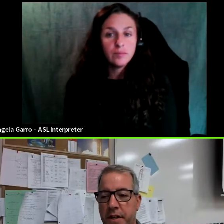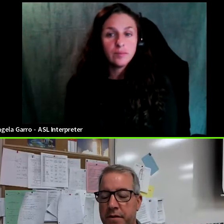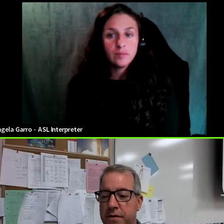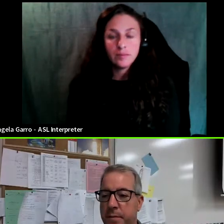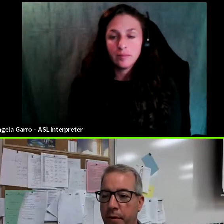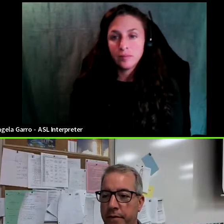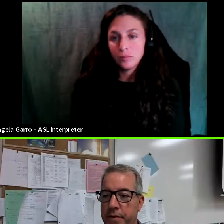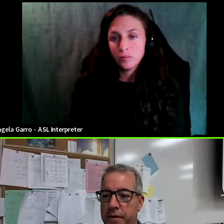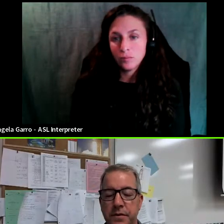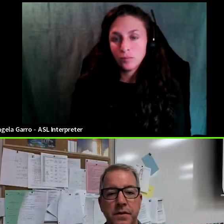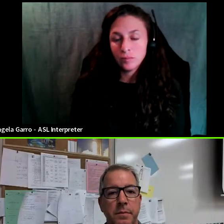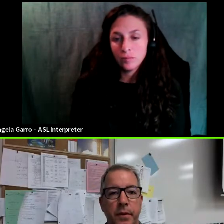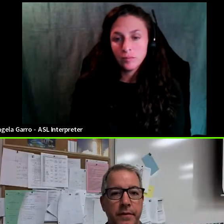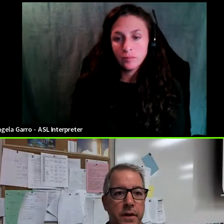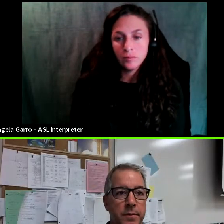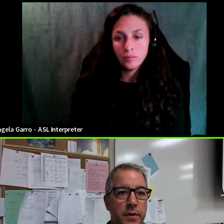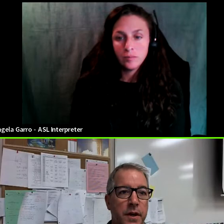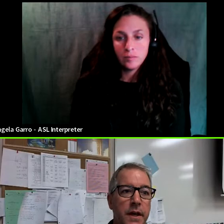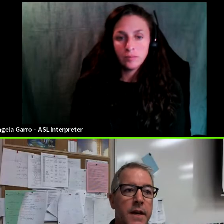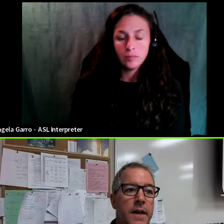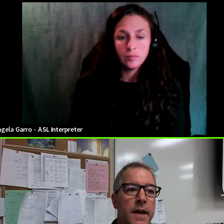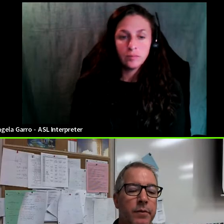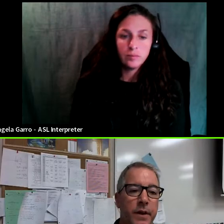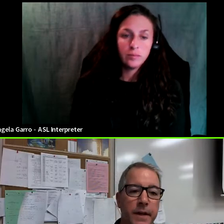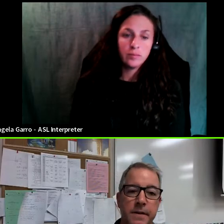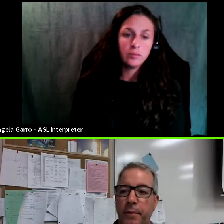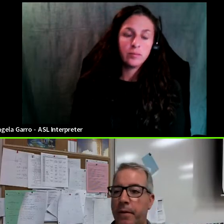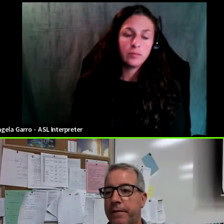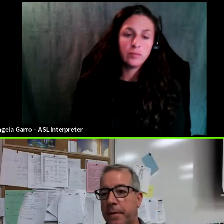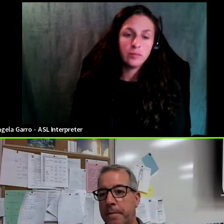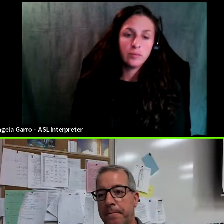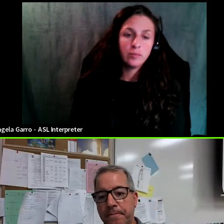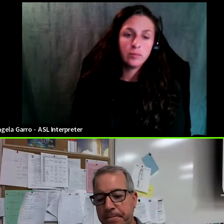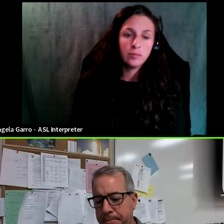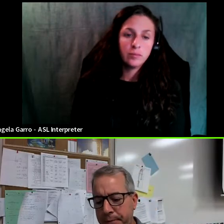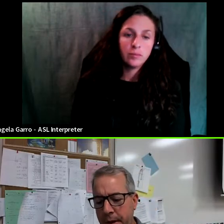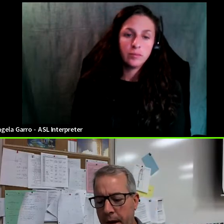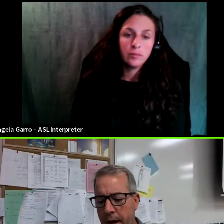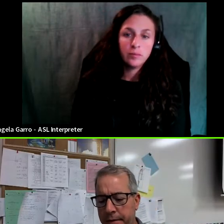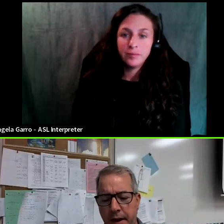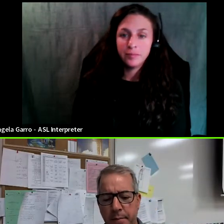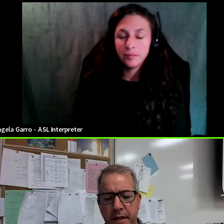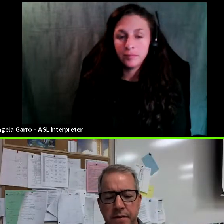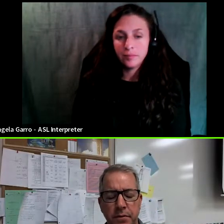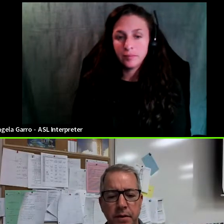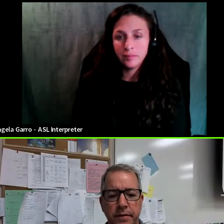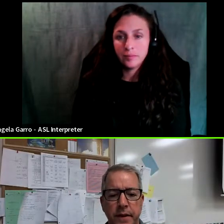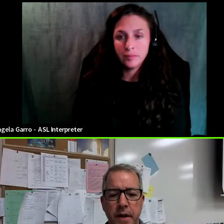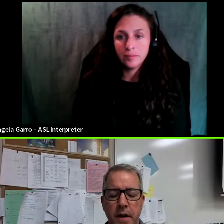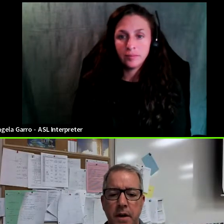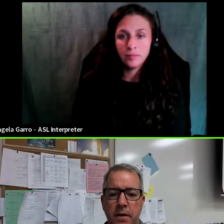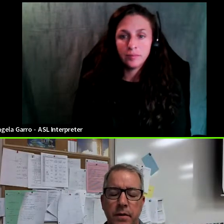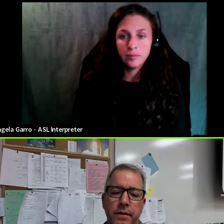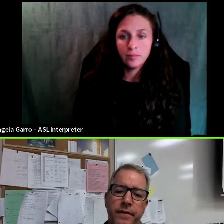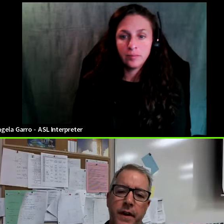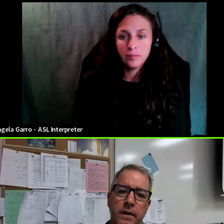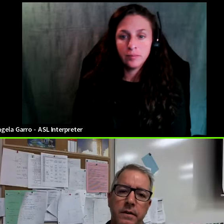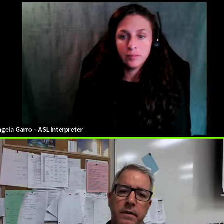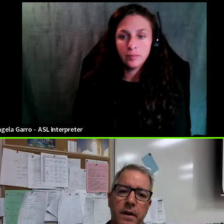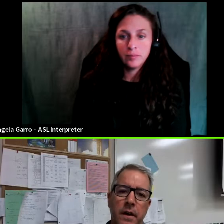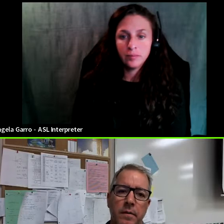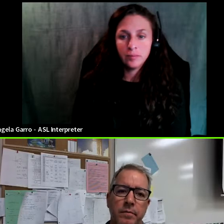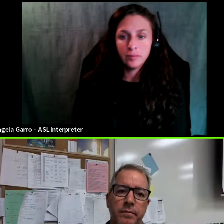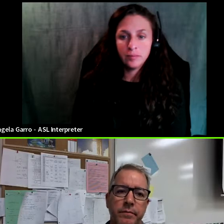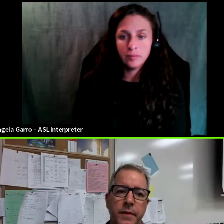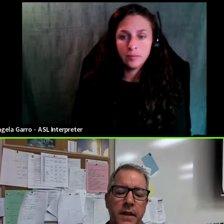support for teachers, support for students, support for the community, and really support for families who have